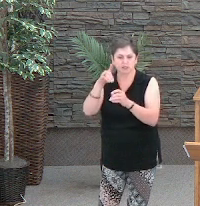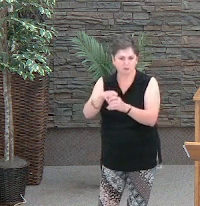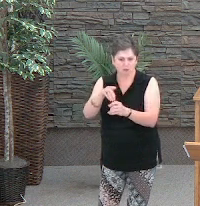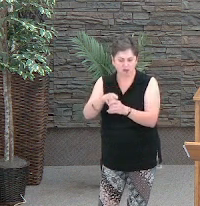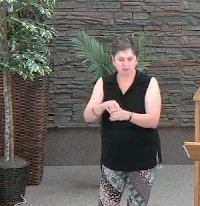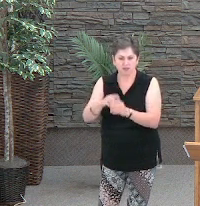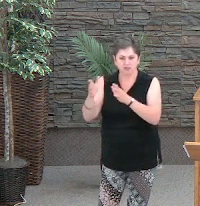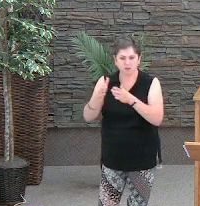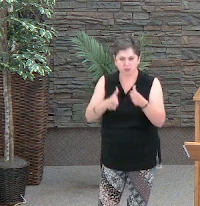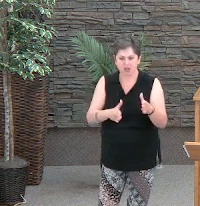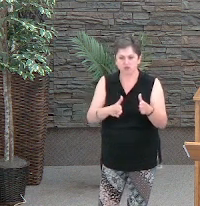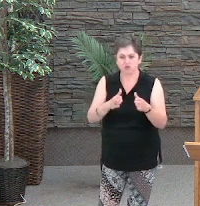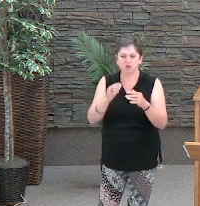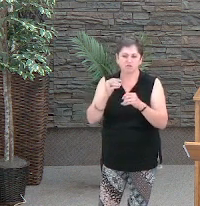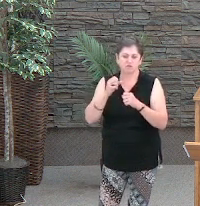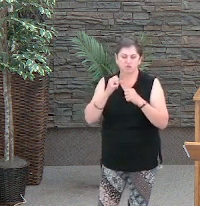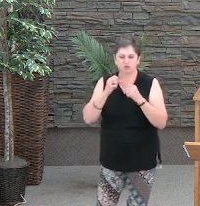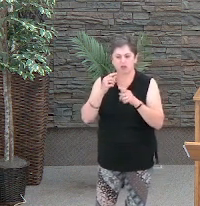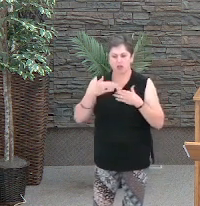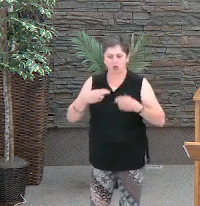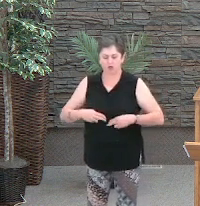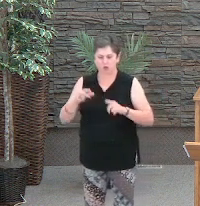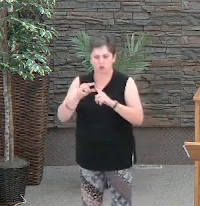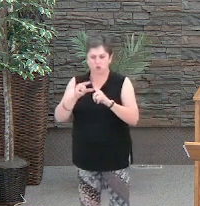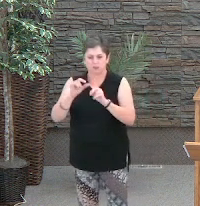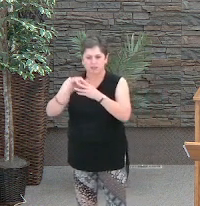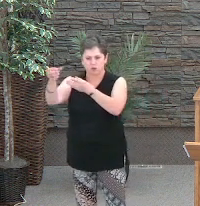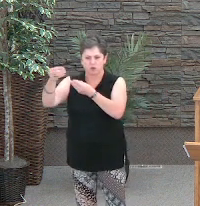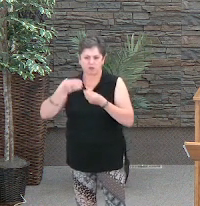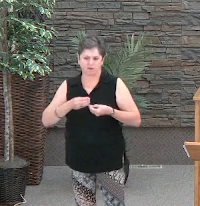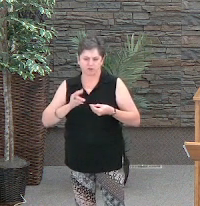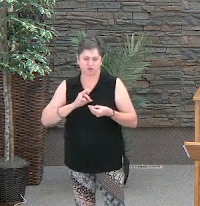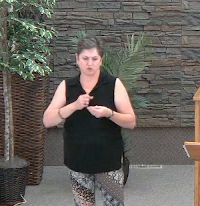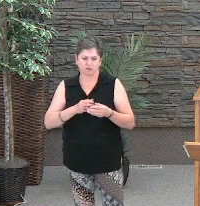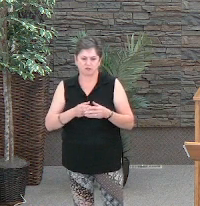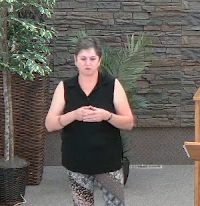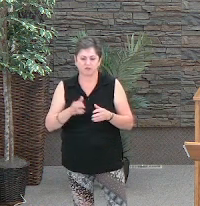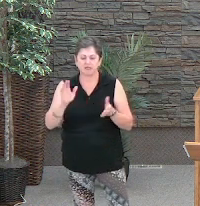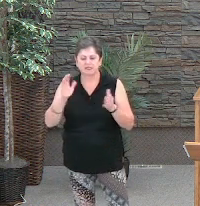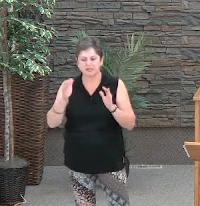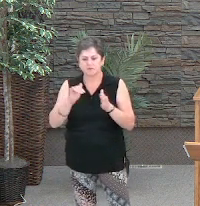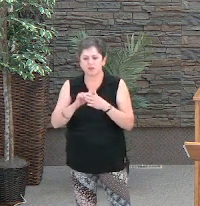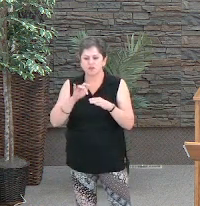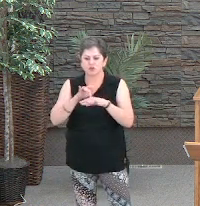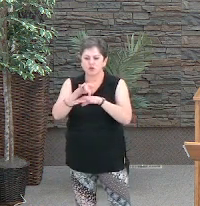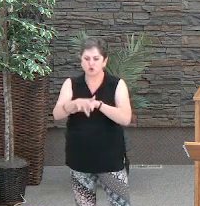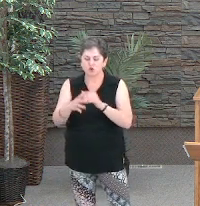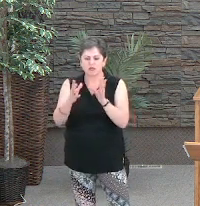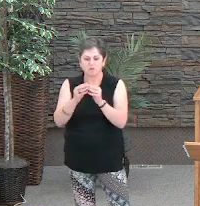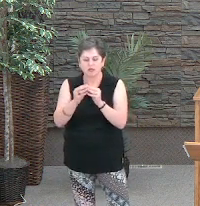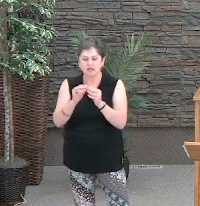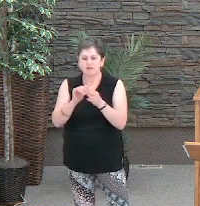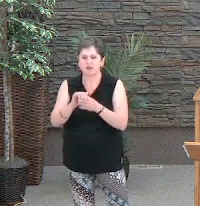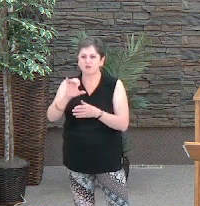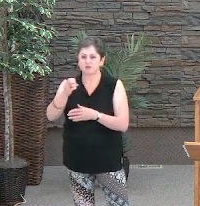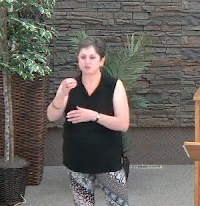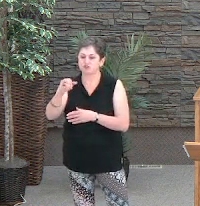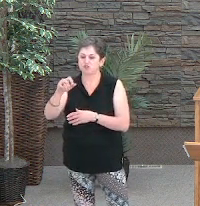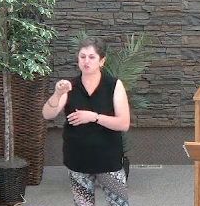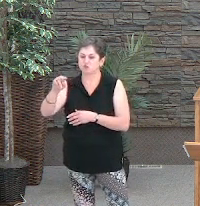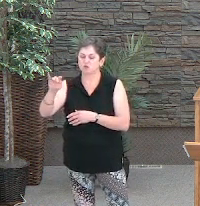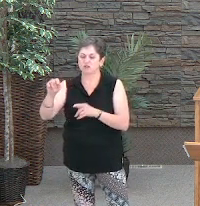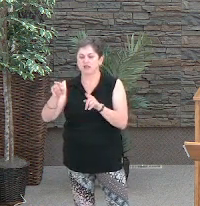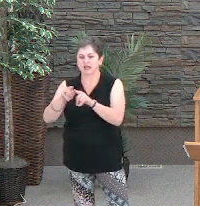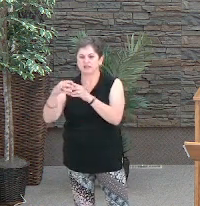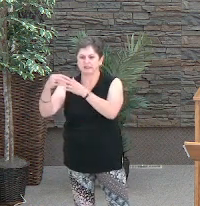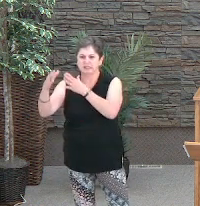the pattern of sound words that was given to us. It seems in that early meeting that the Chitwoods were recognized